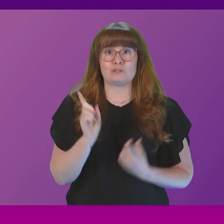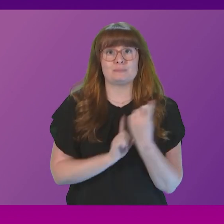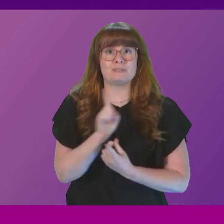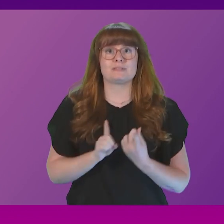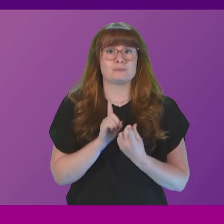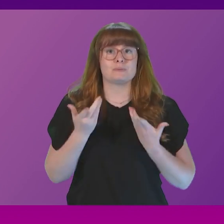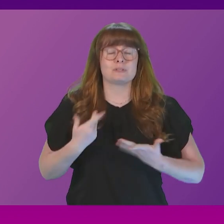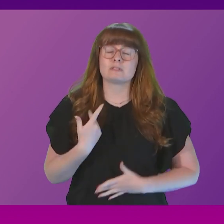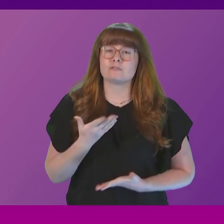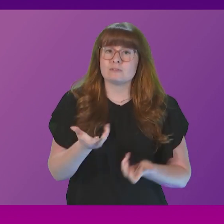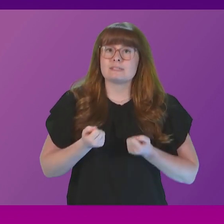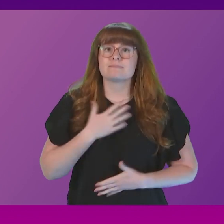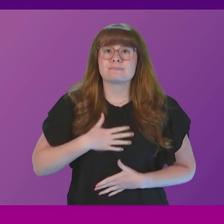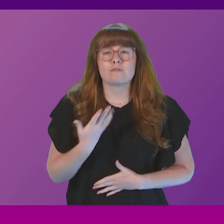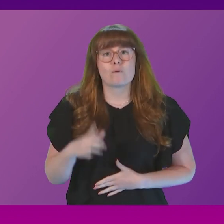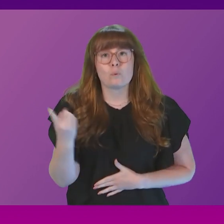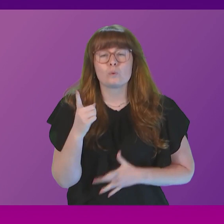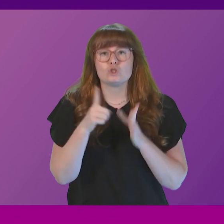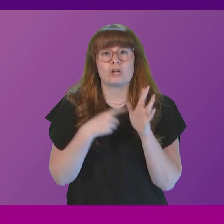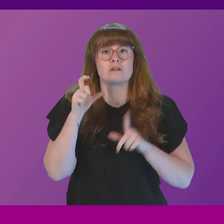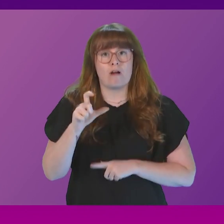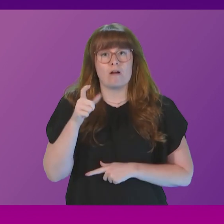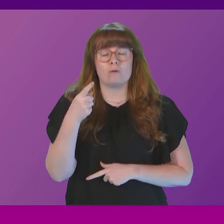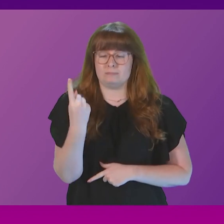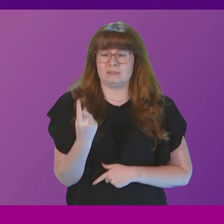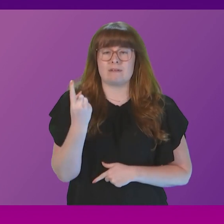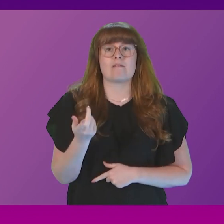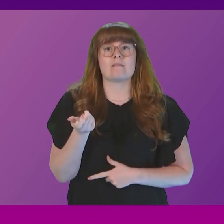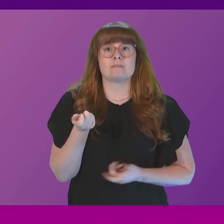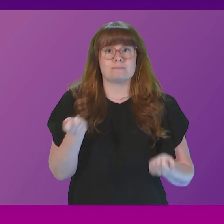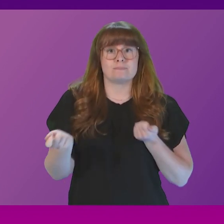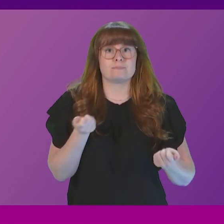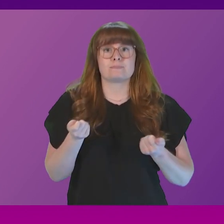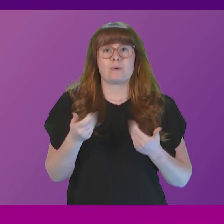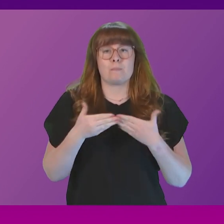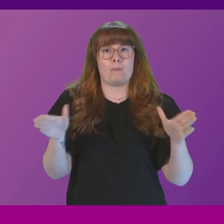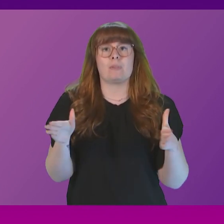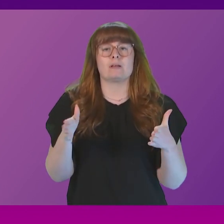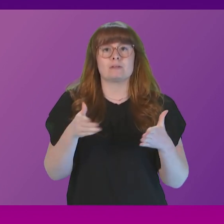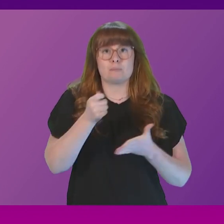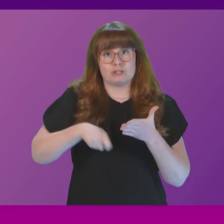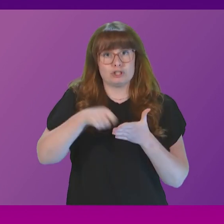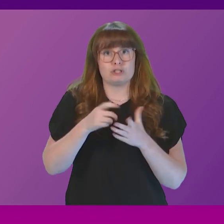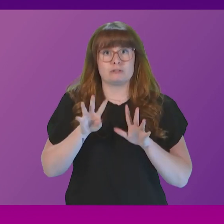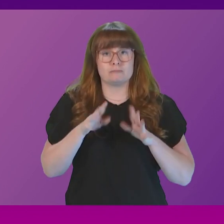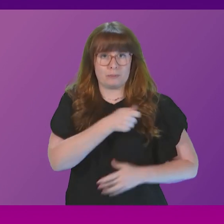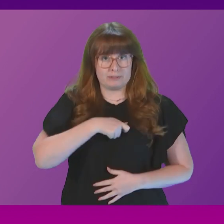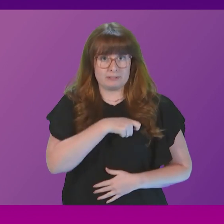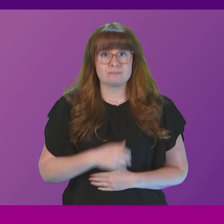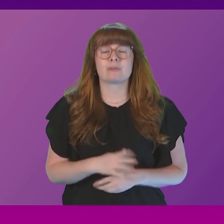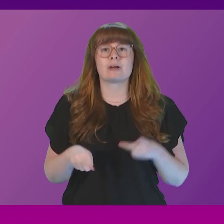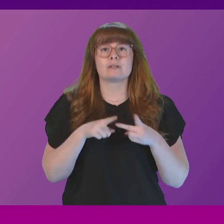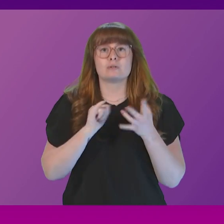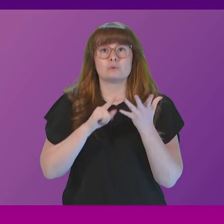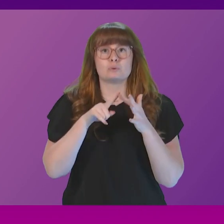have received apologies from Jackson Carlaw, Convener of Citizens Participation and Public Petitions Committee, and Sue Webber from